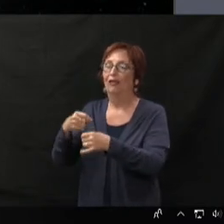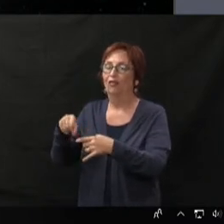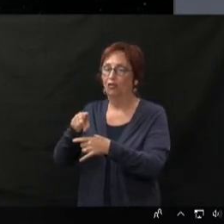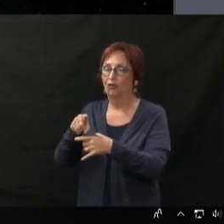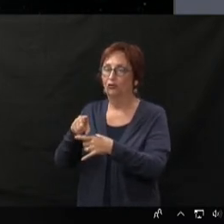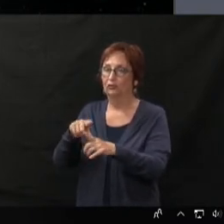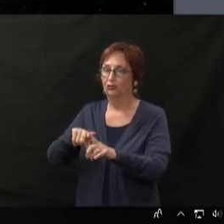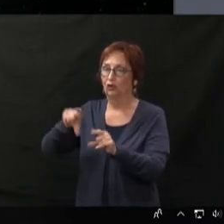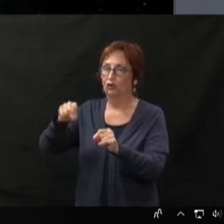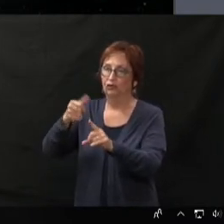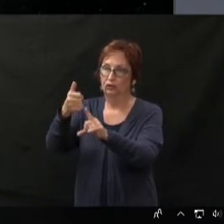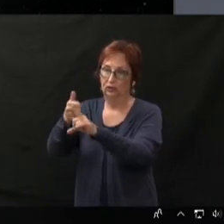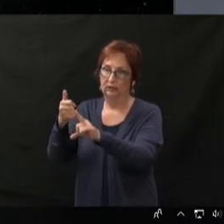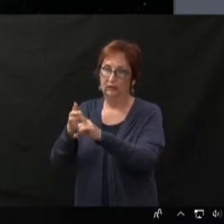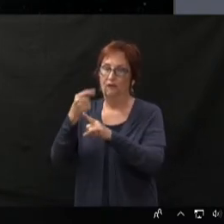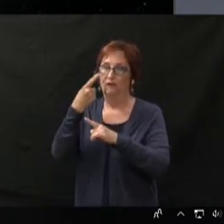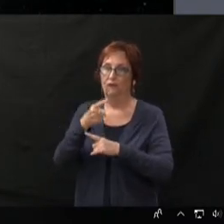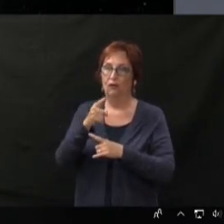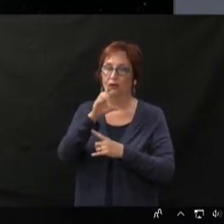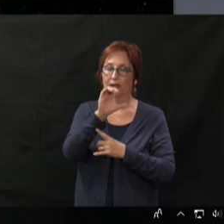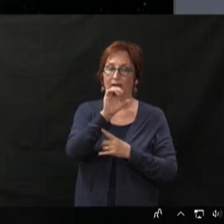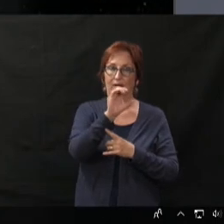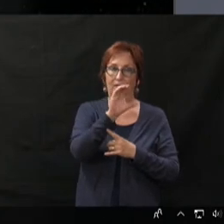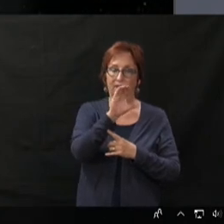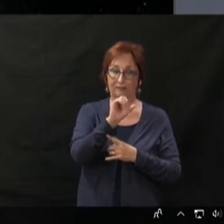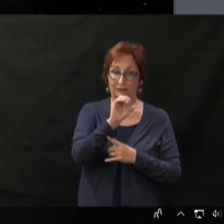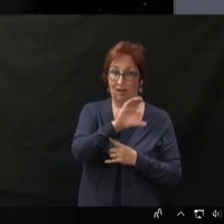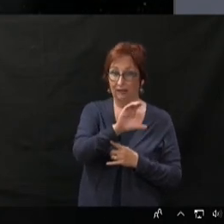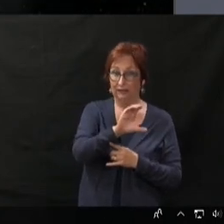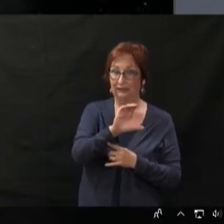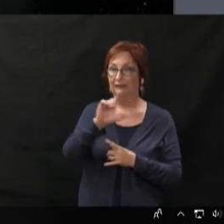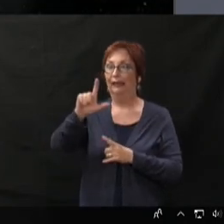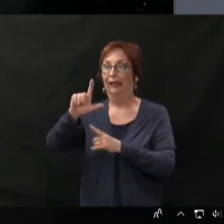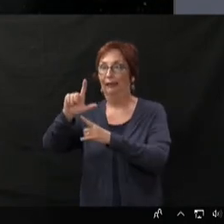individual cards for the consonant LE.